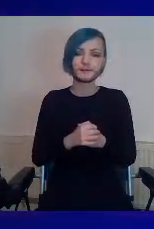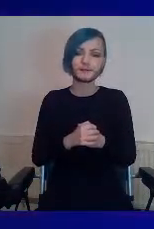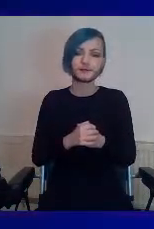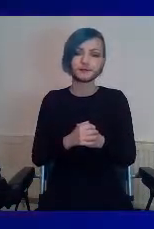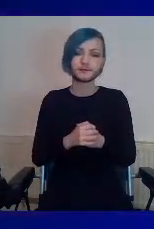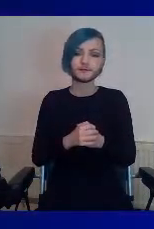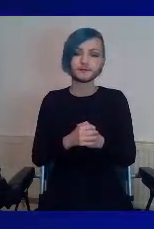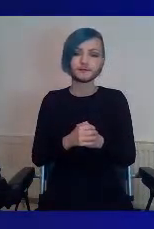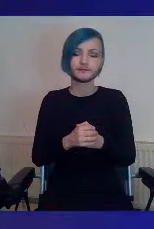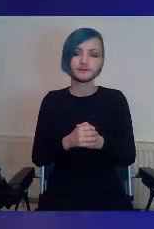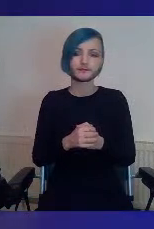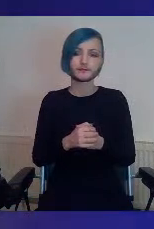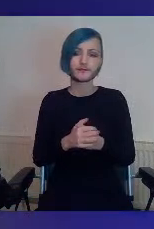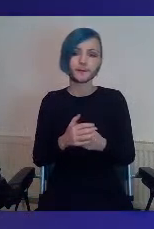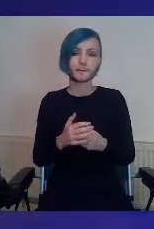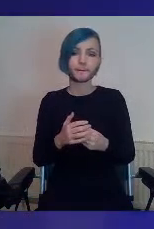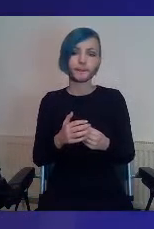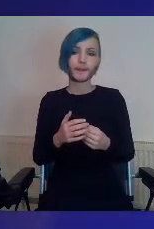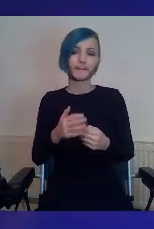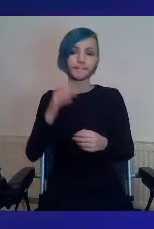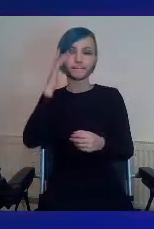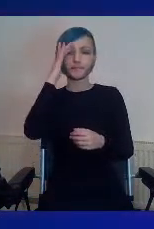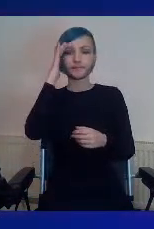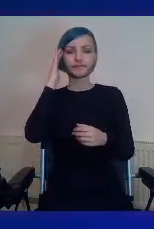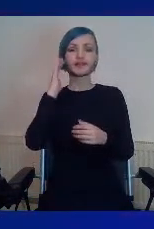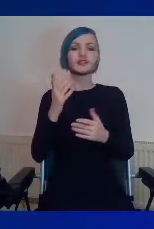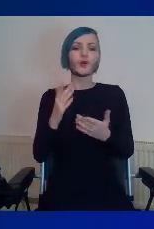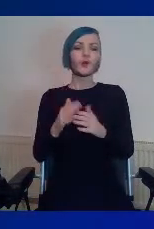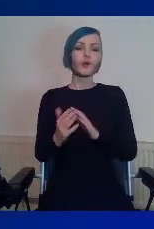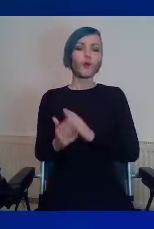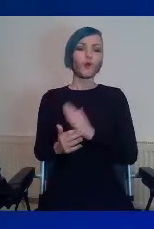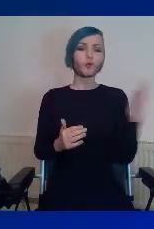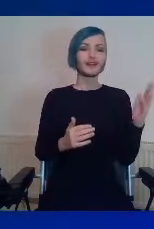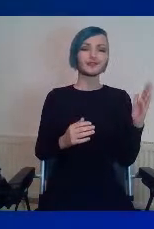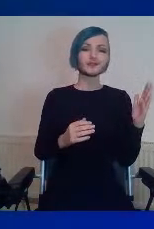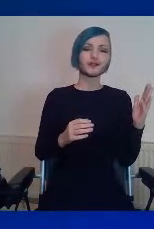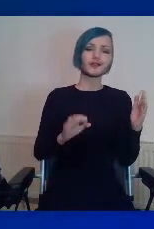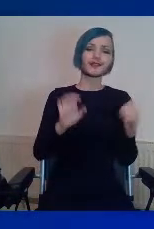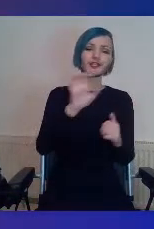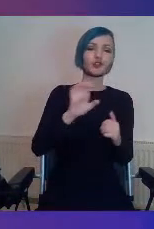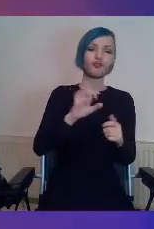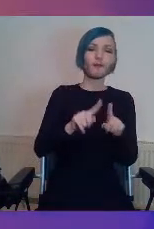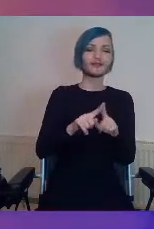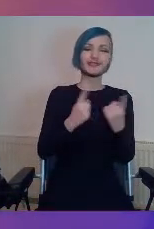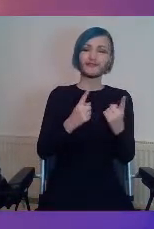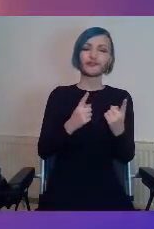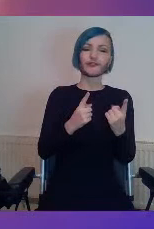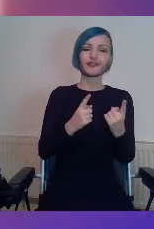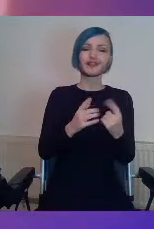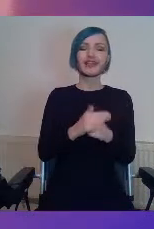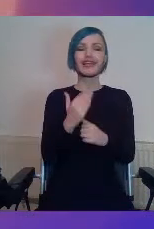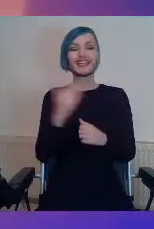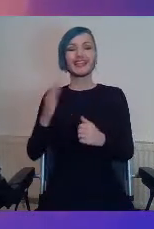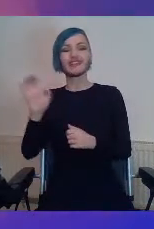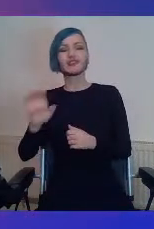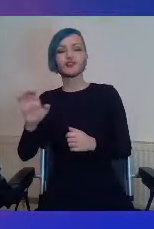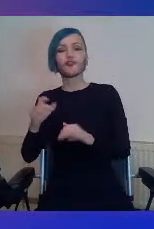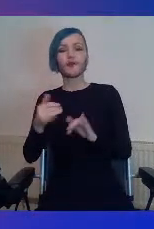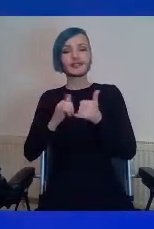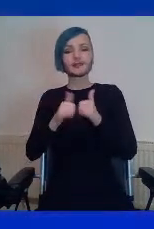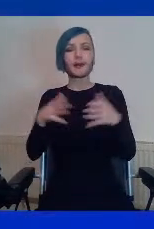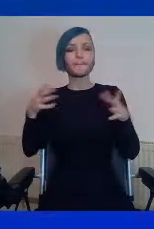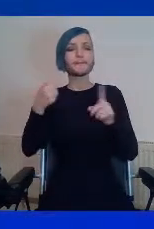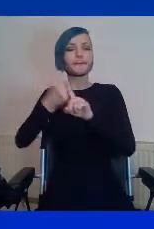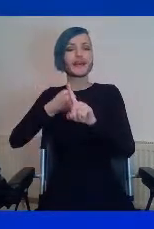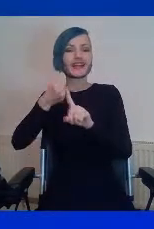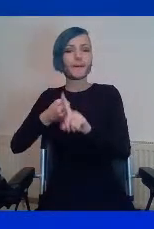not necessarily what you used to in the Western Europe. Yes, so when they say that during election